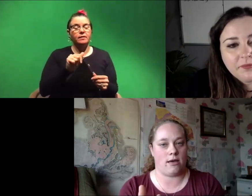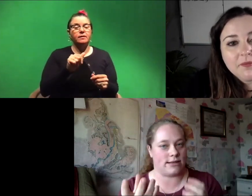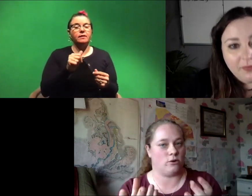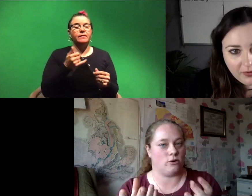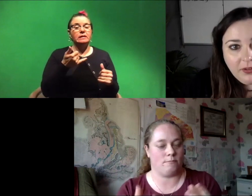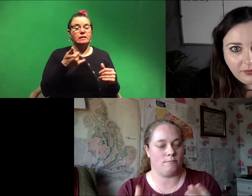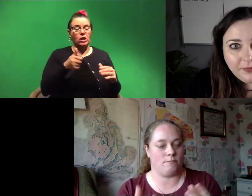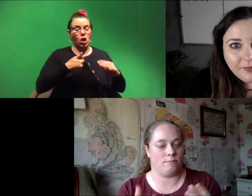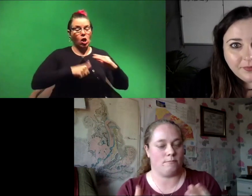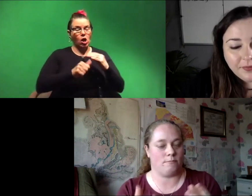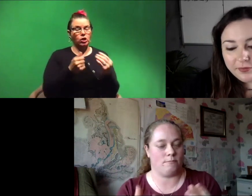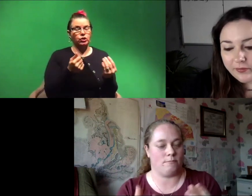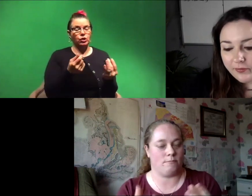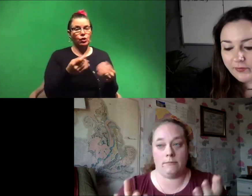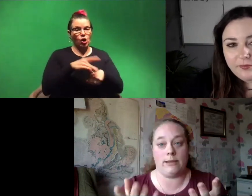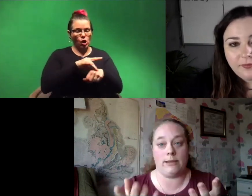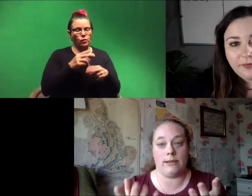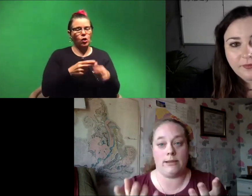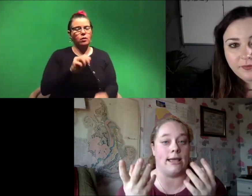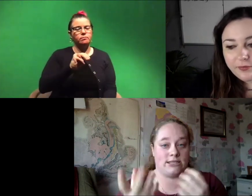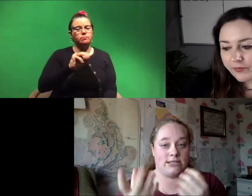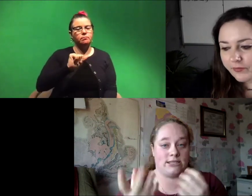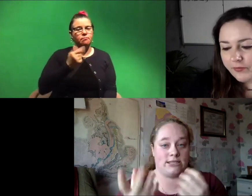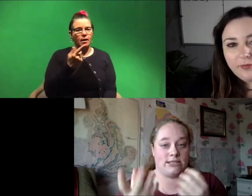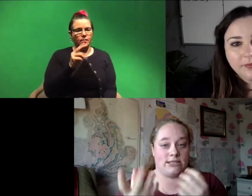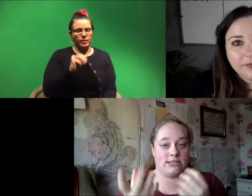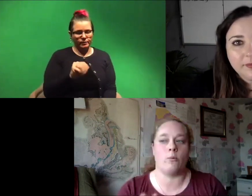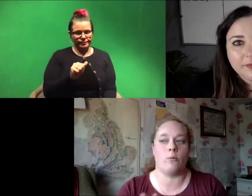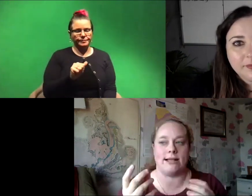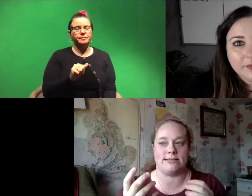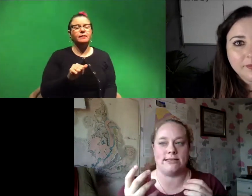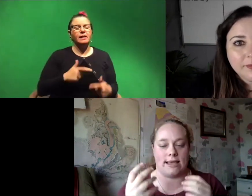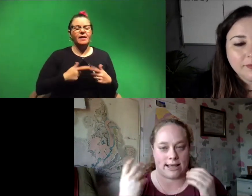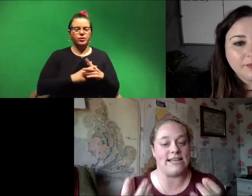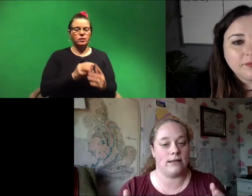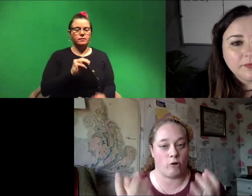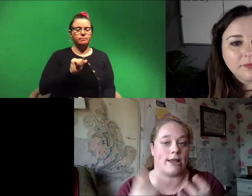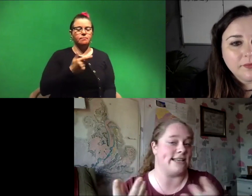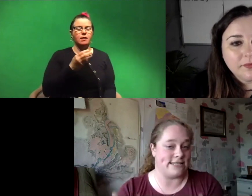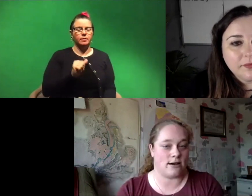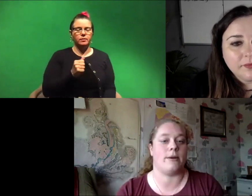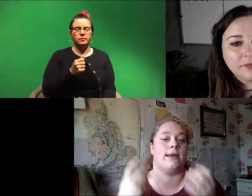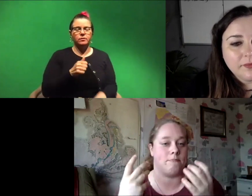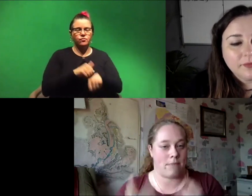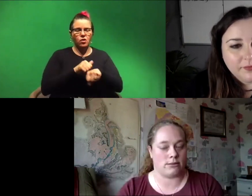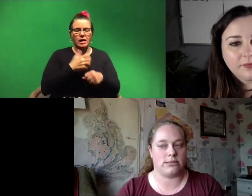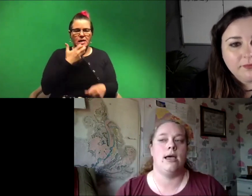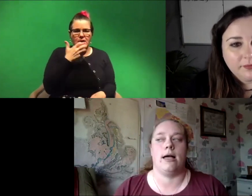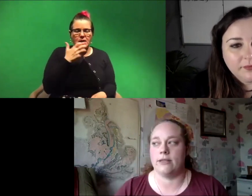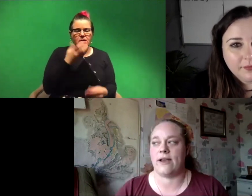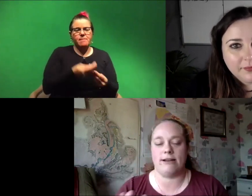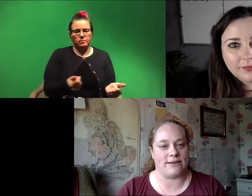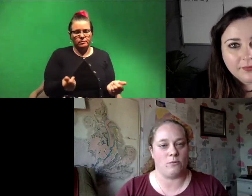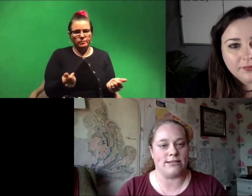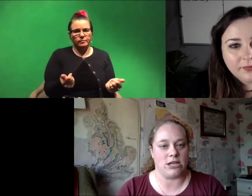earth, that's called magma. And yeah, life starts off as magma. When a rock gets heated up and it melts. And